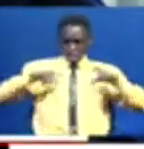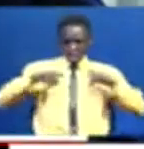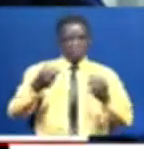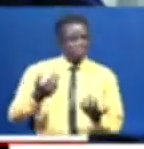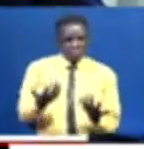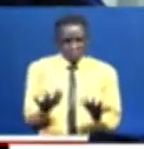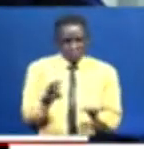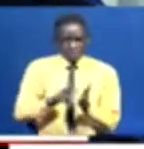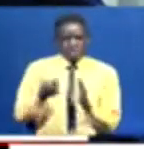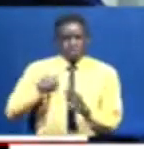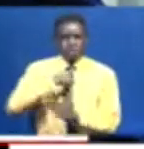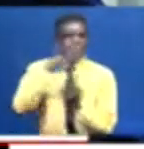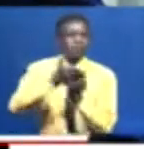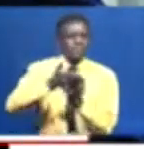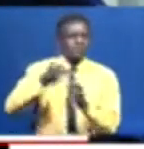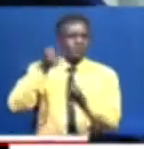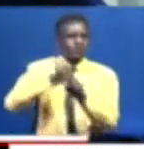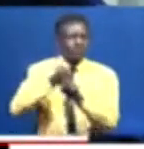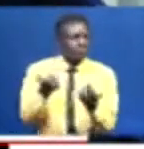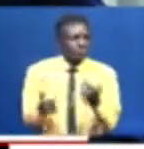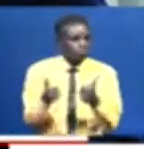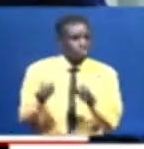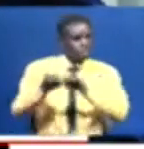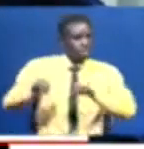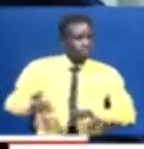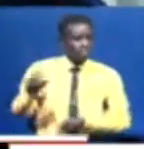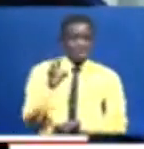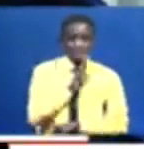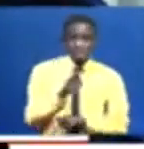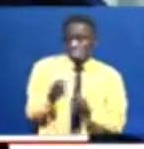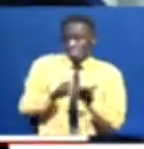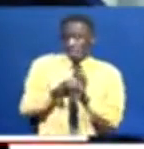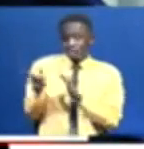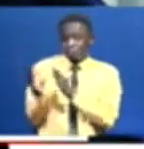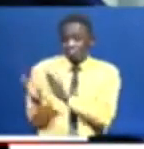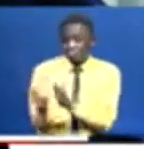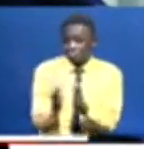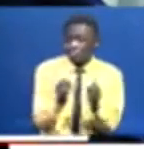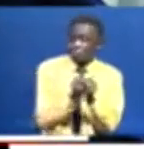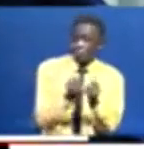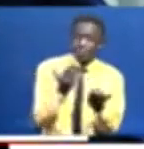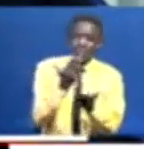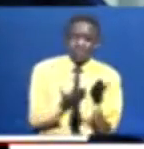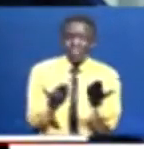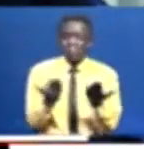fighting against what we call the advanced persistent threats. Yeah, and these are categorized by some aspects like phishing,